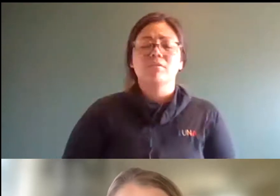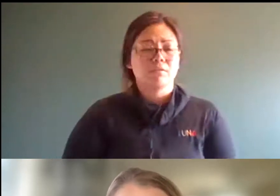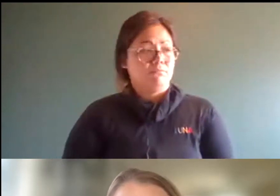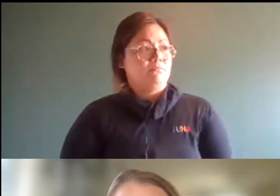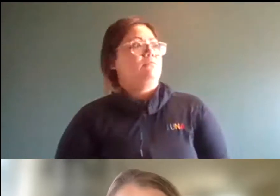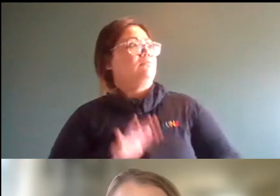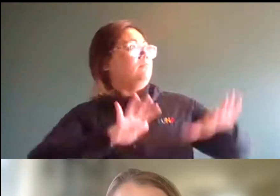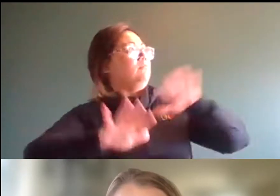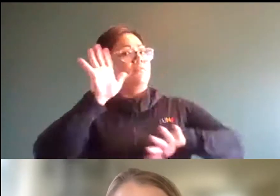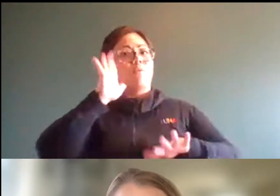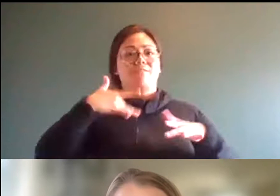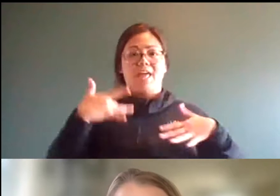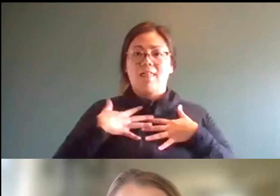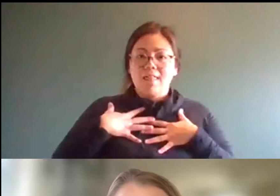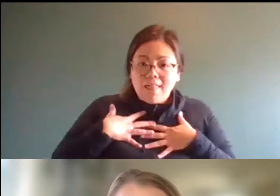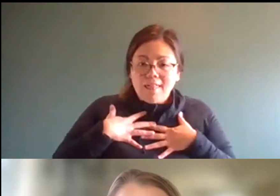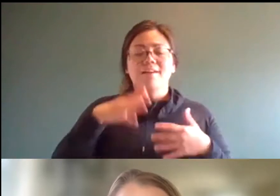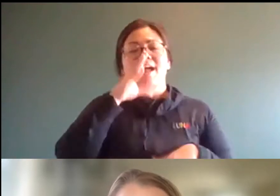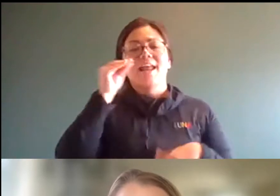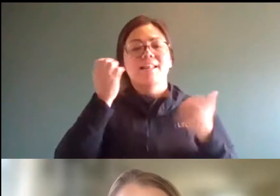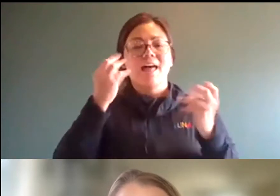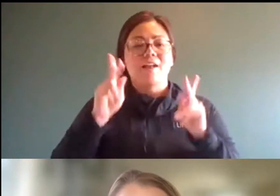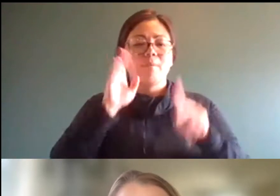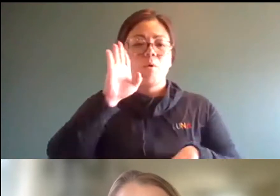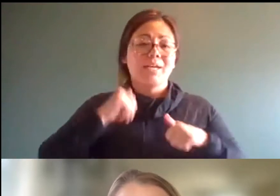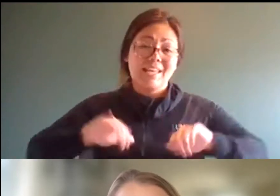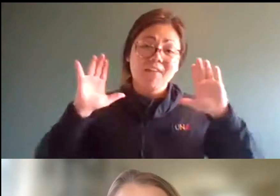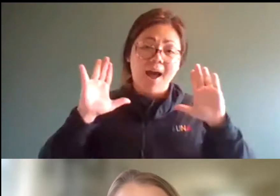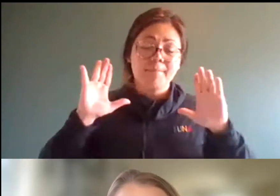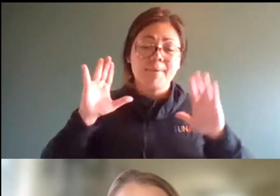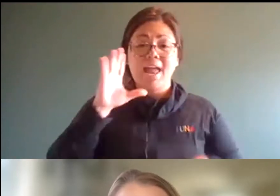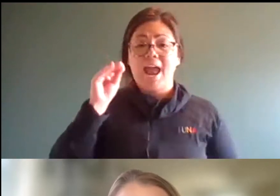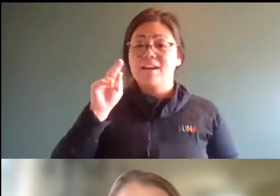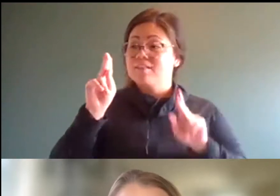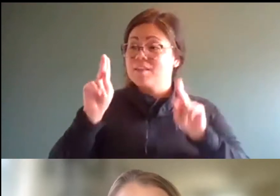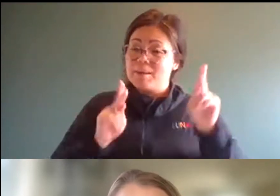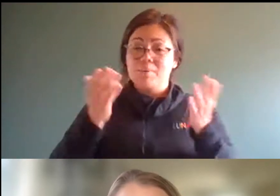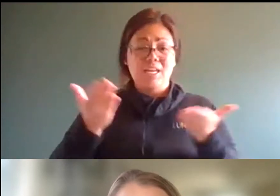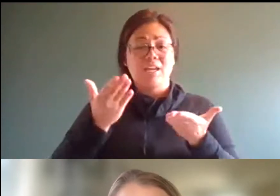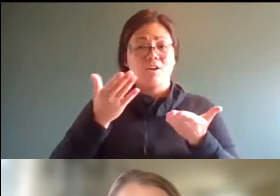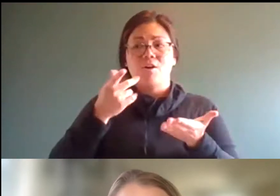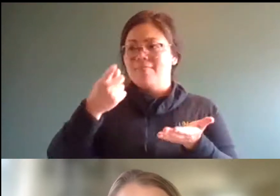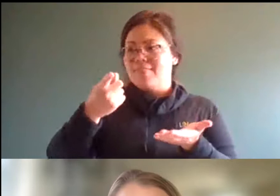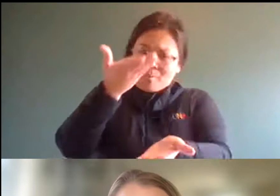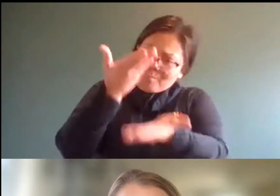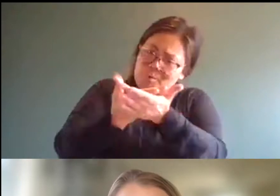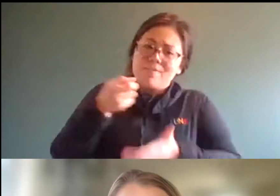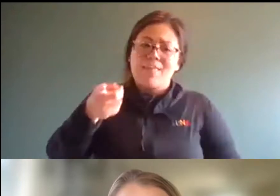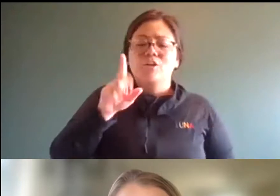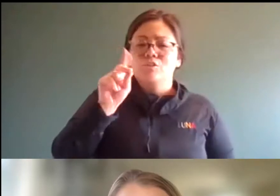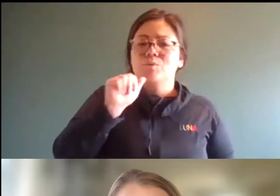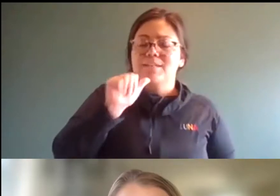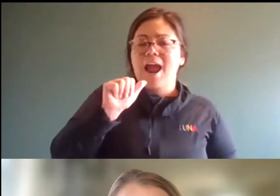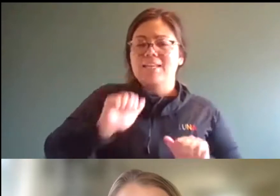of trepidation and a lot of folks that would just give up. And our folks are a testament to not giving up and finding a home